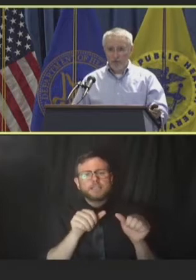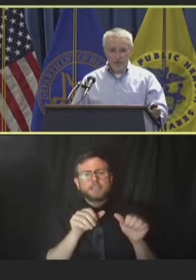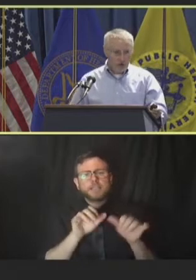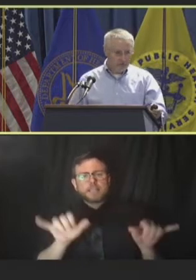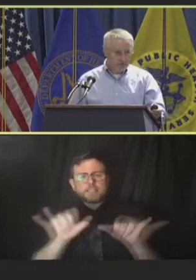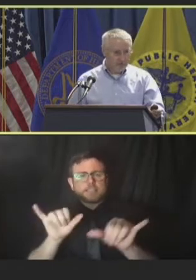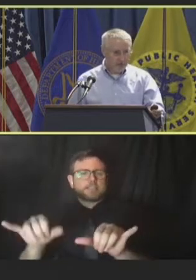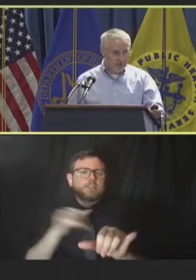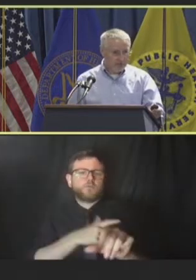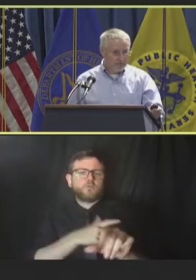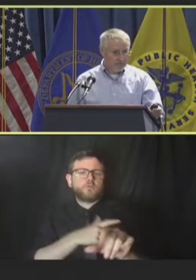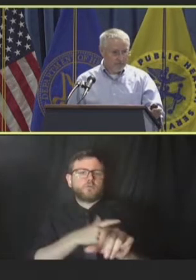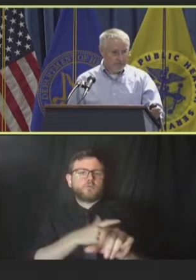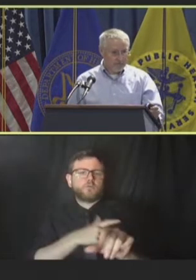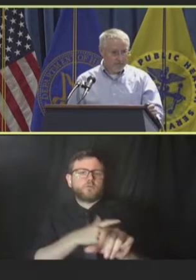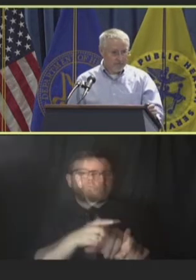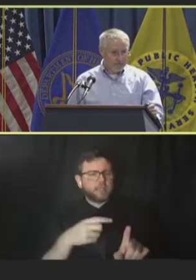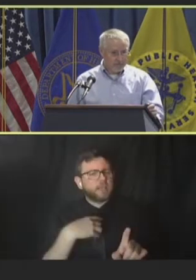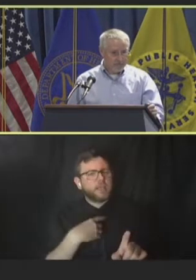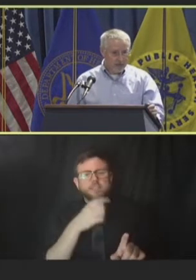patterns of causes of death.